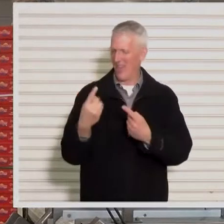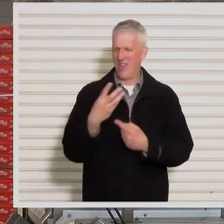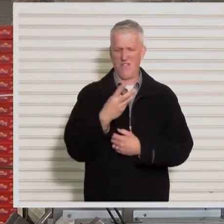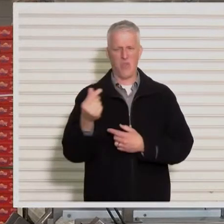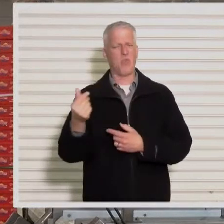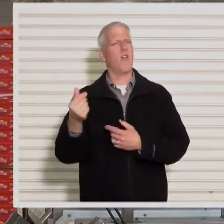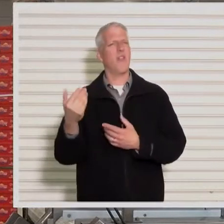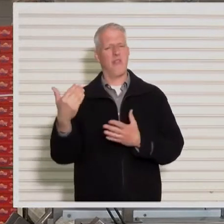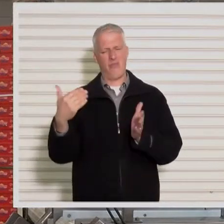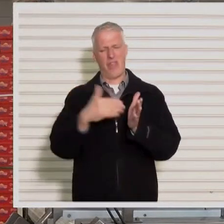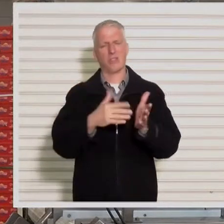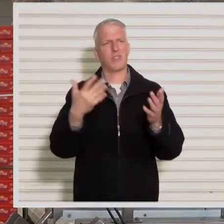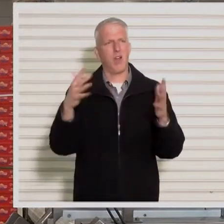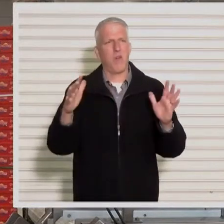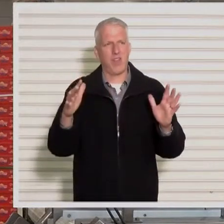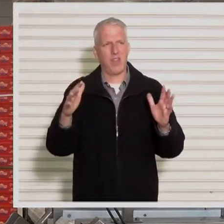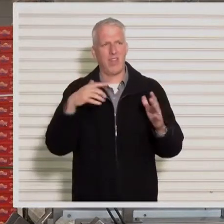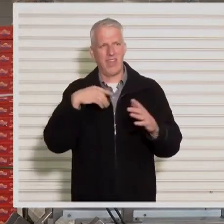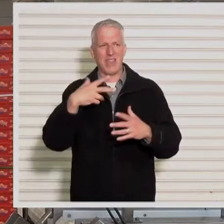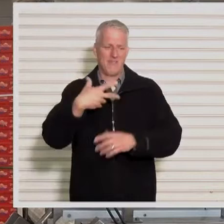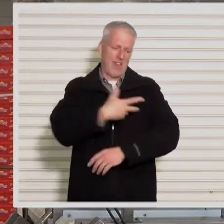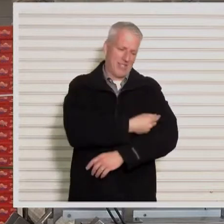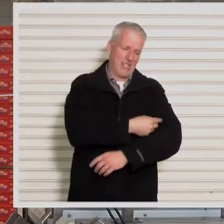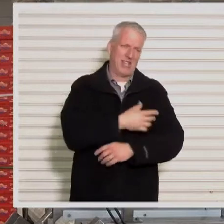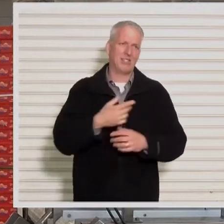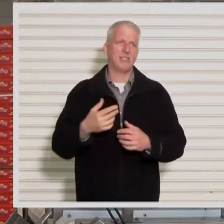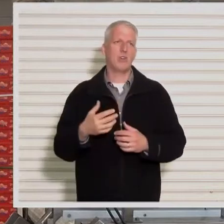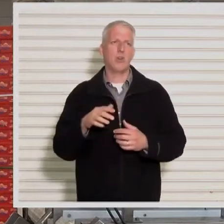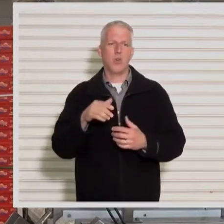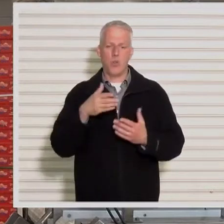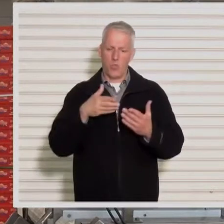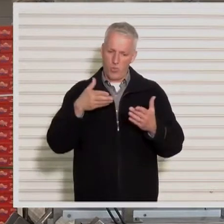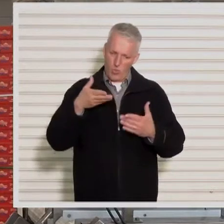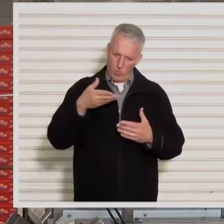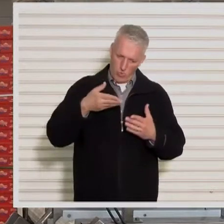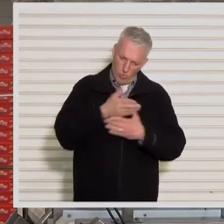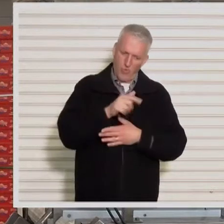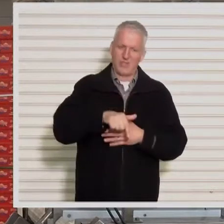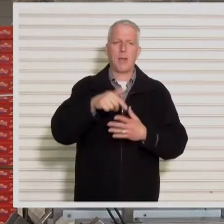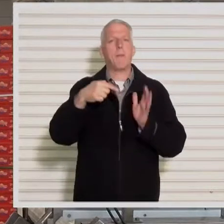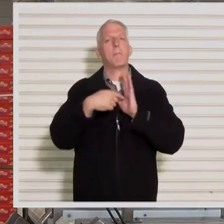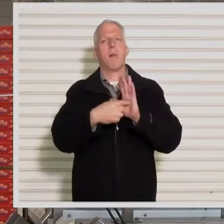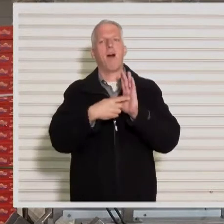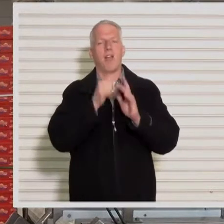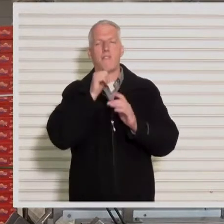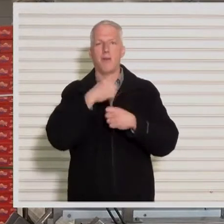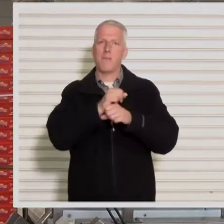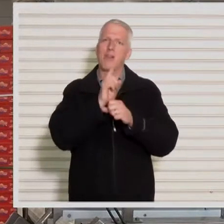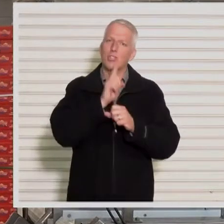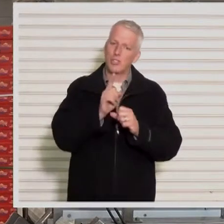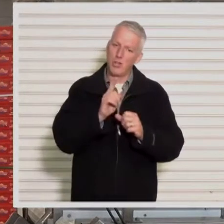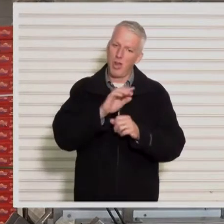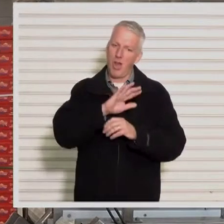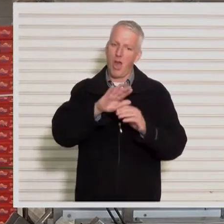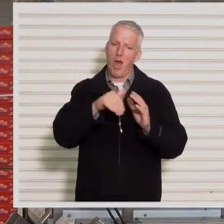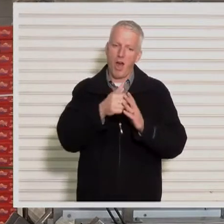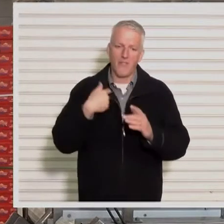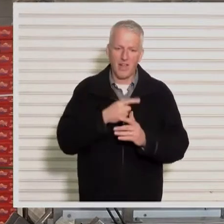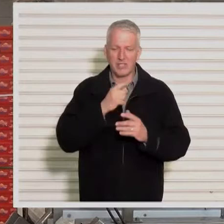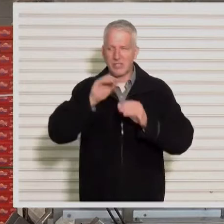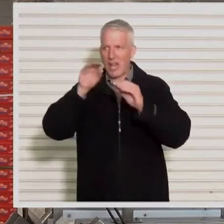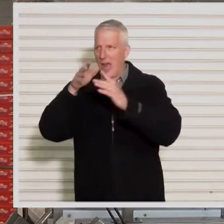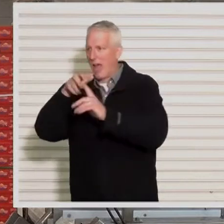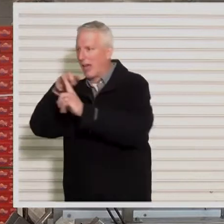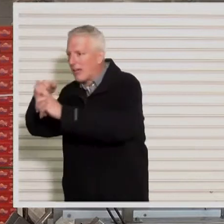thousand already vaccinated through this model of ensuring that we go out into the communities,